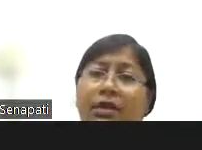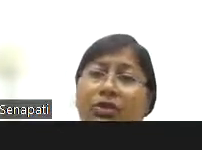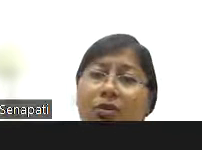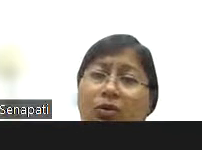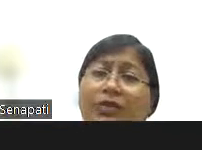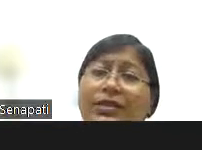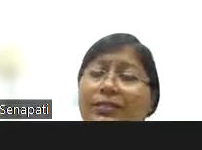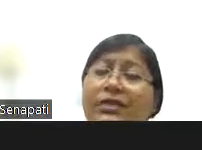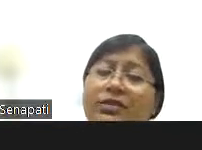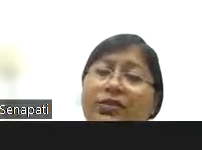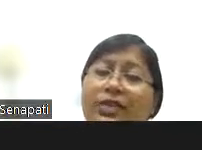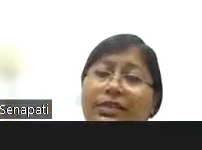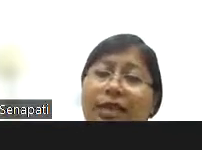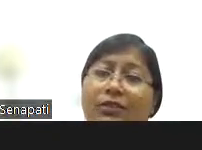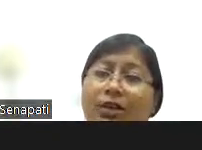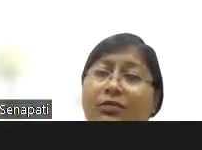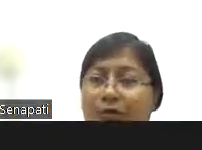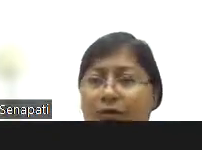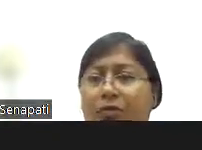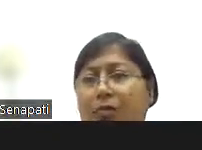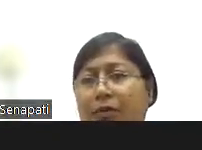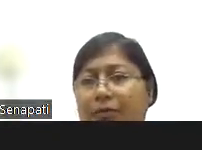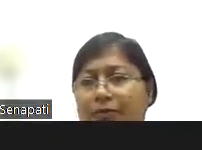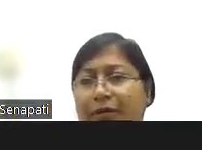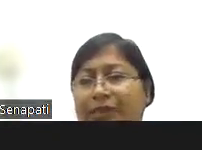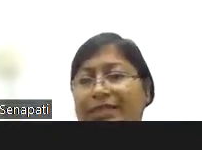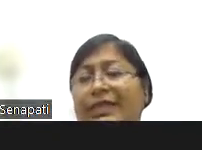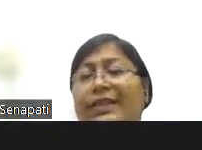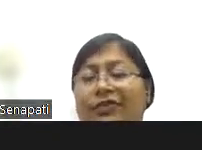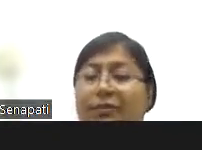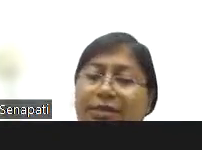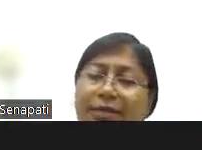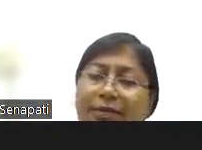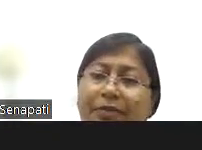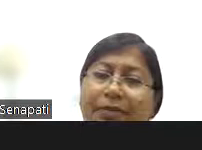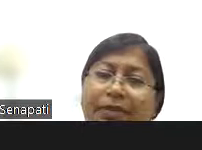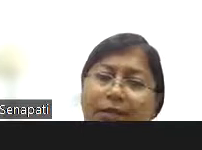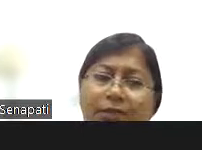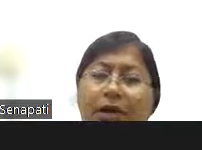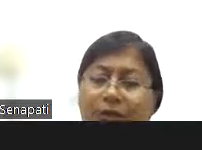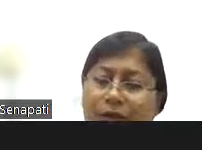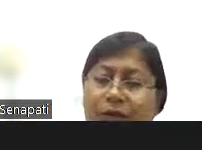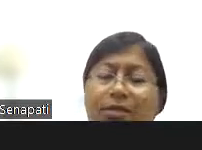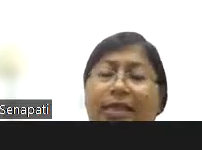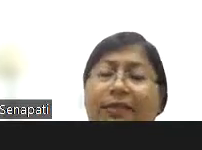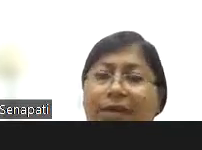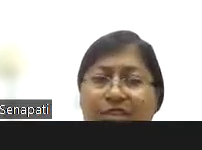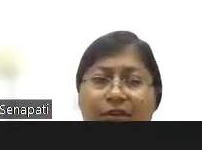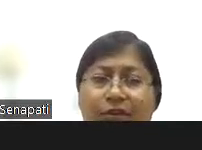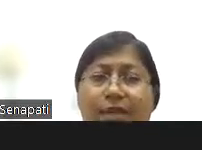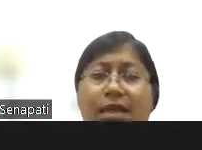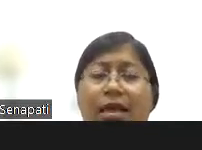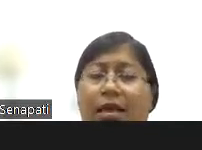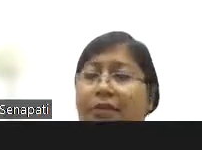staircase. So when somebody is in a wheelchair and you cannot, physically lift the person up and bring him down, you can use an evac